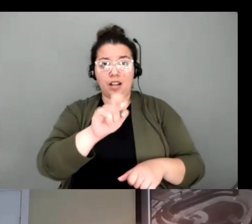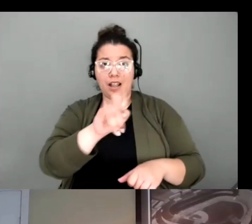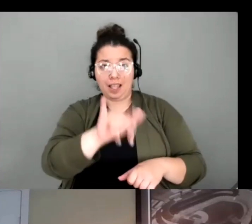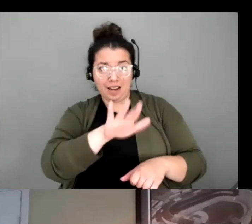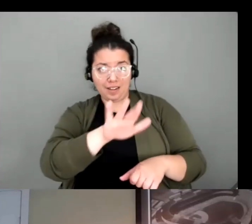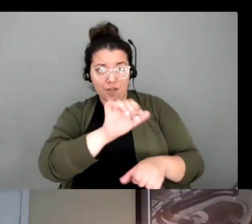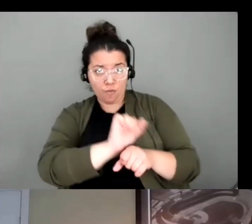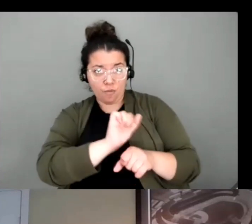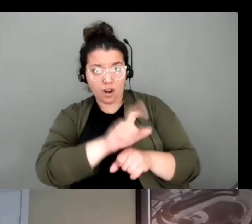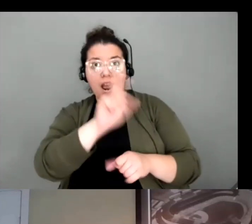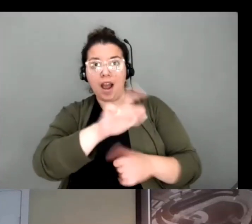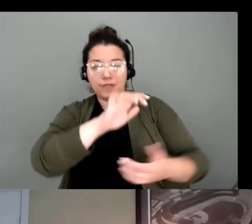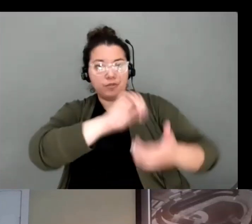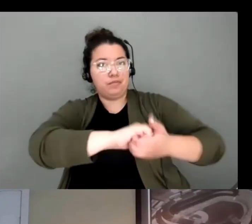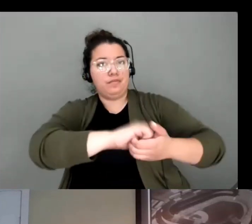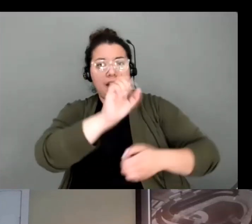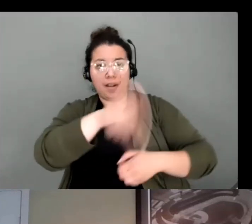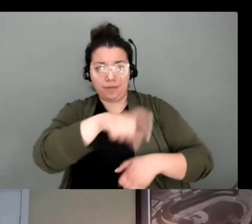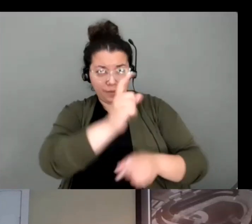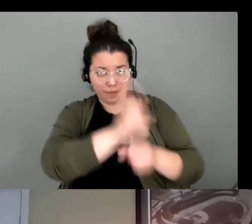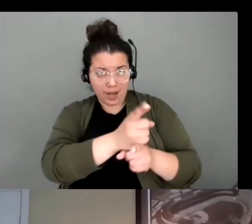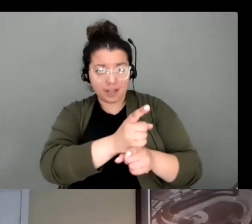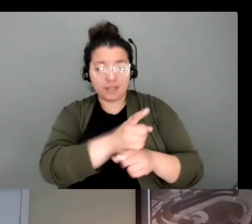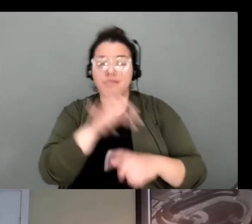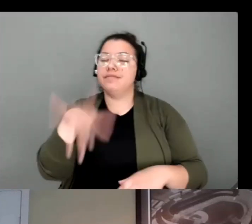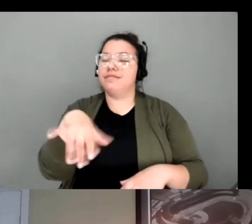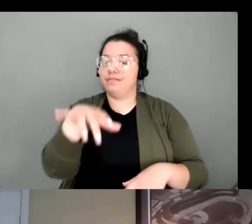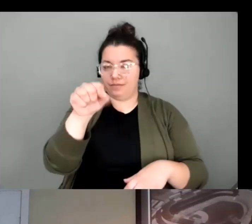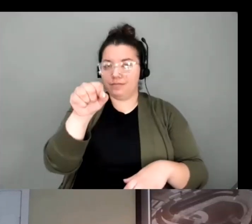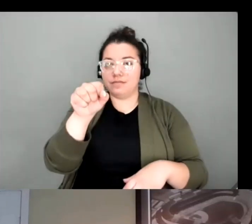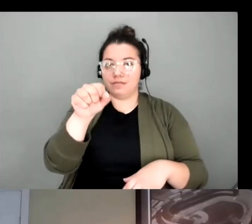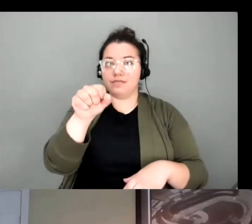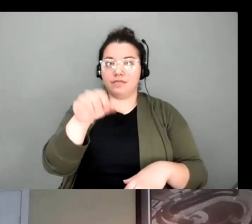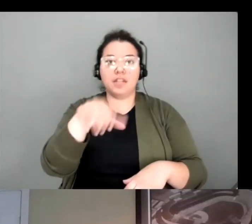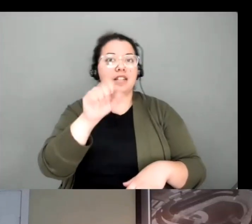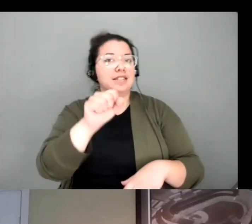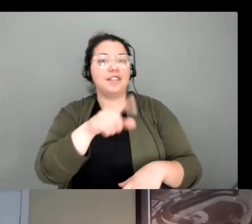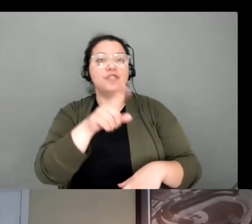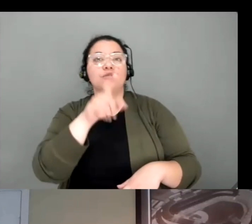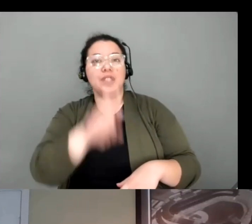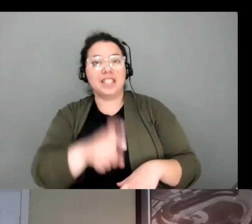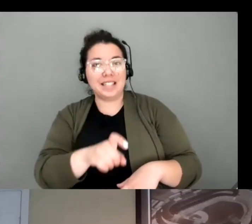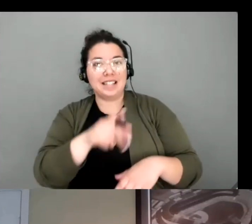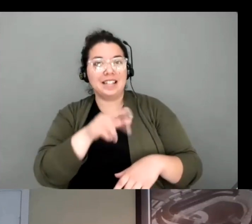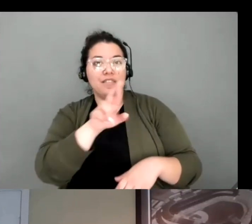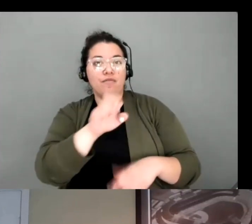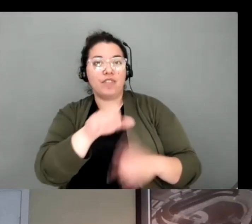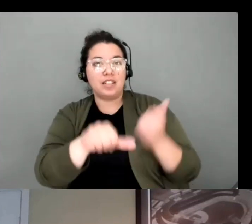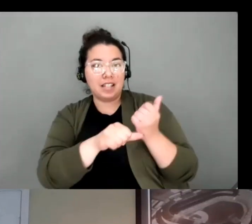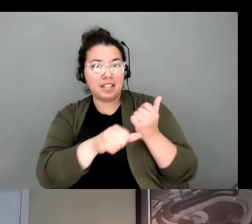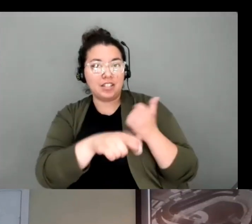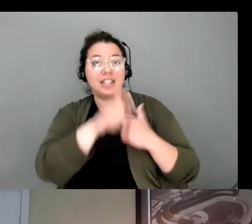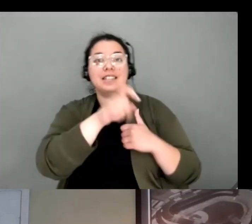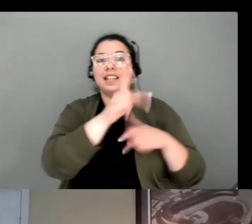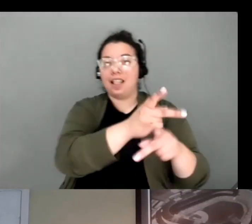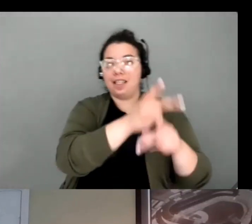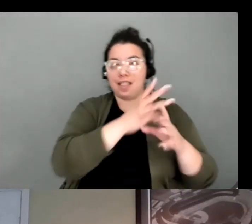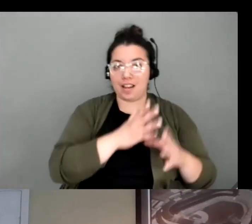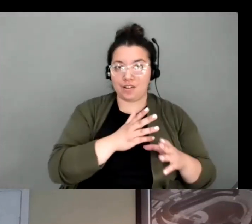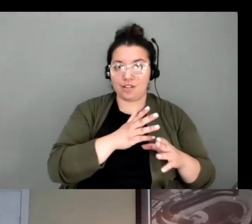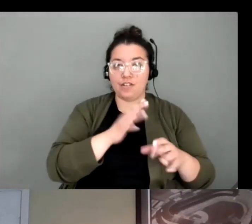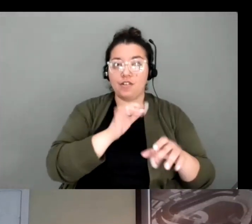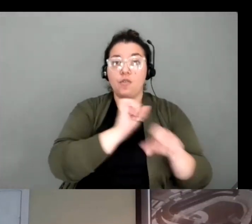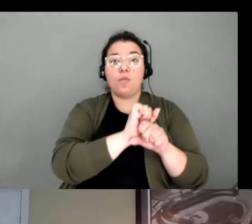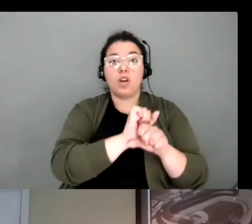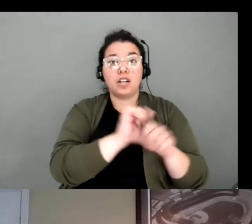each other. You can't Absolutely. just be the real estate agent and with no lender on the other side and vice versa. You work like this